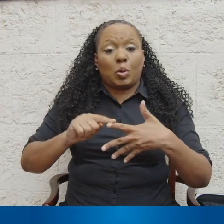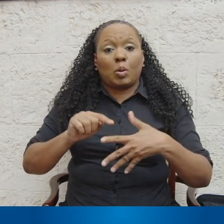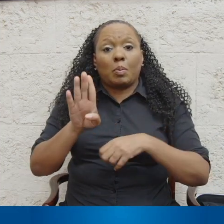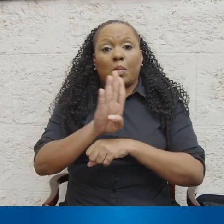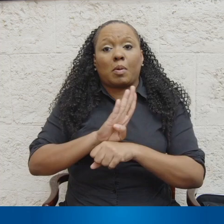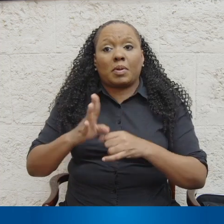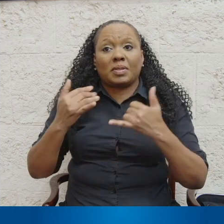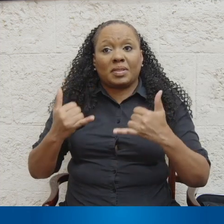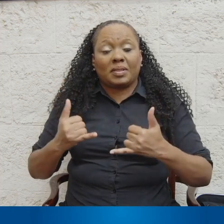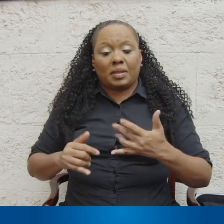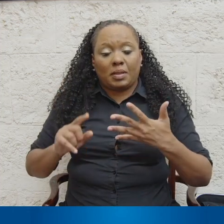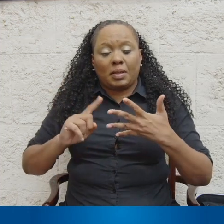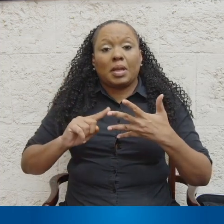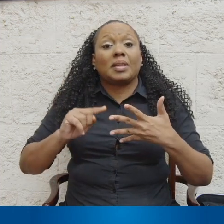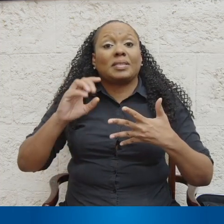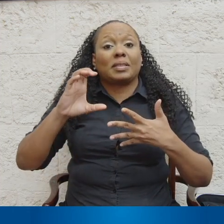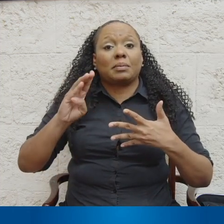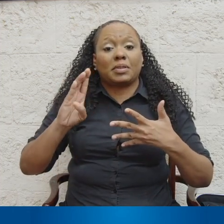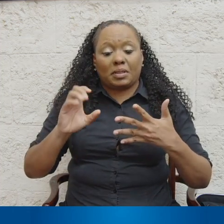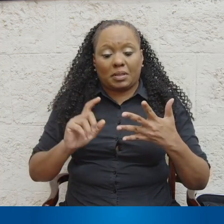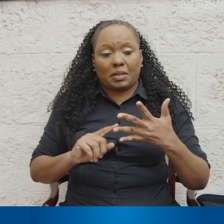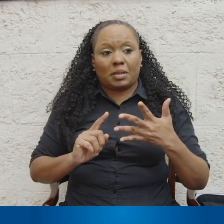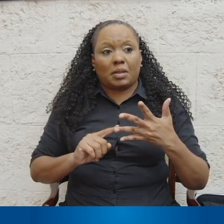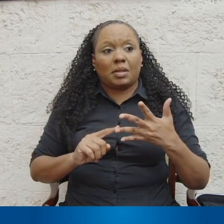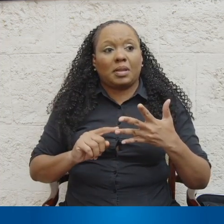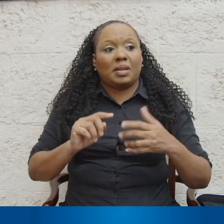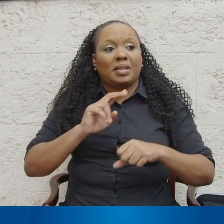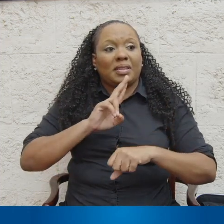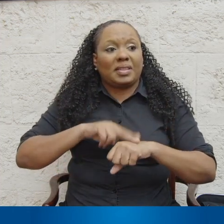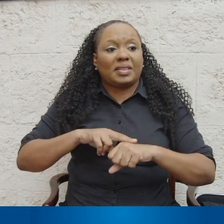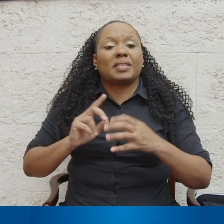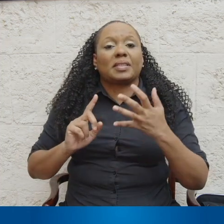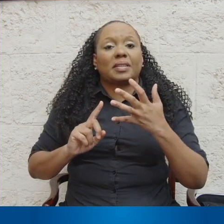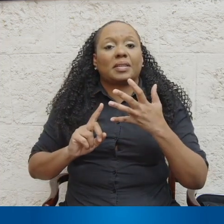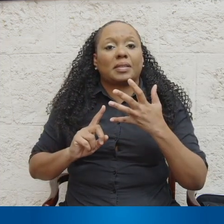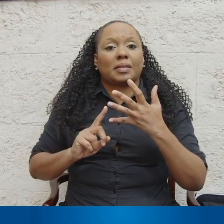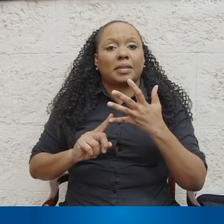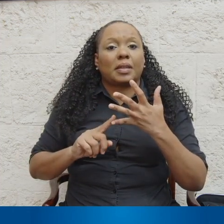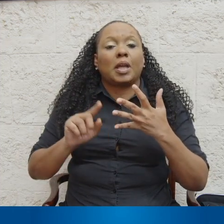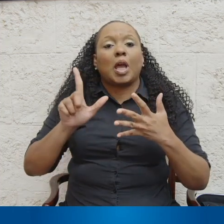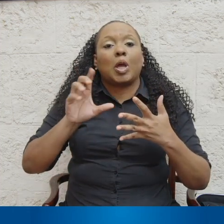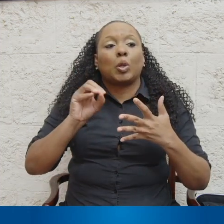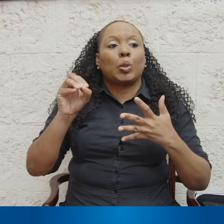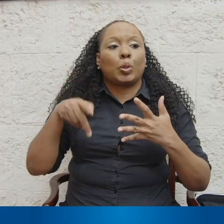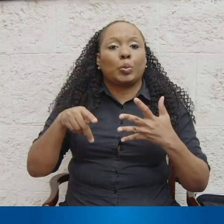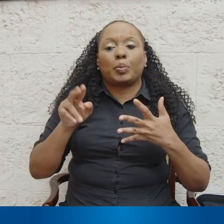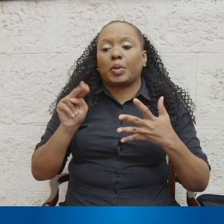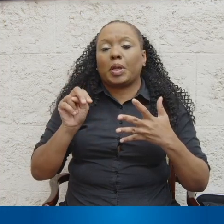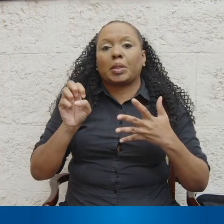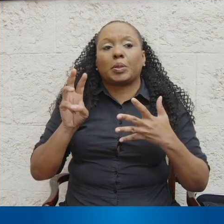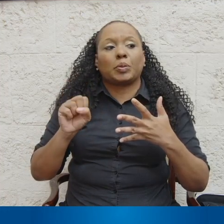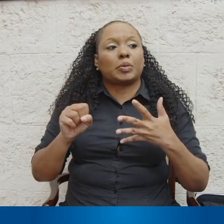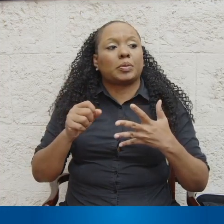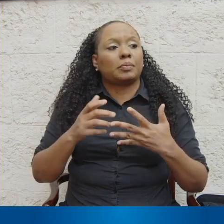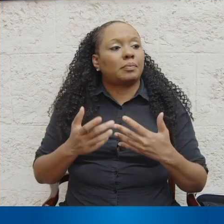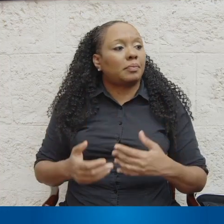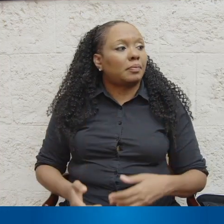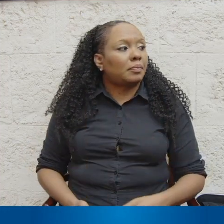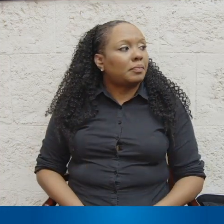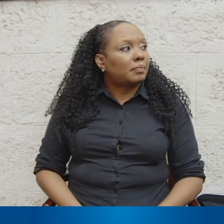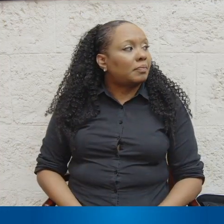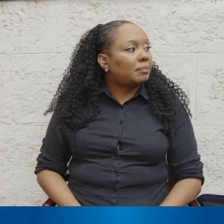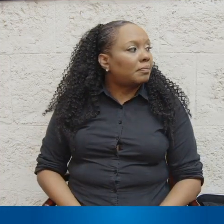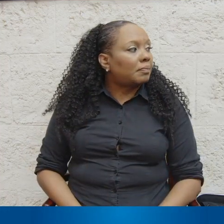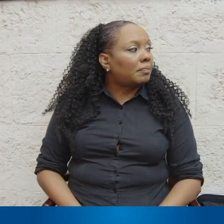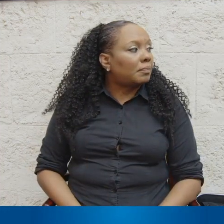Today. Crystal Hoyt, CBC, Colville Monsey, Nation News, and Katrina King from Loop News. Your questions to the two ministers. Question for